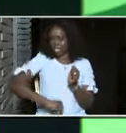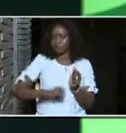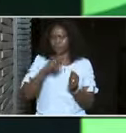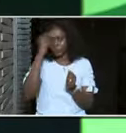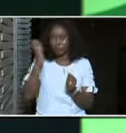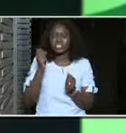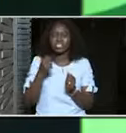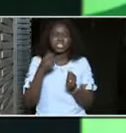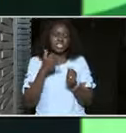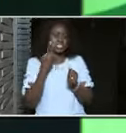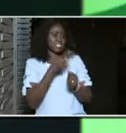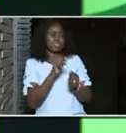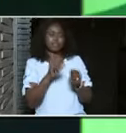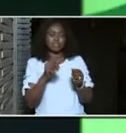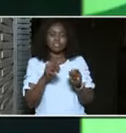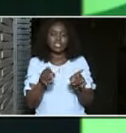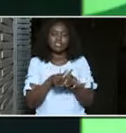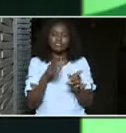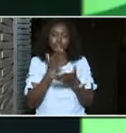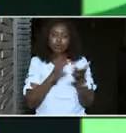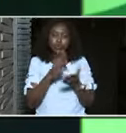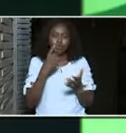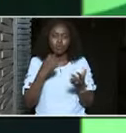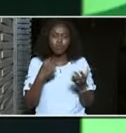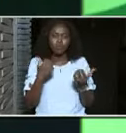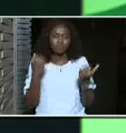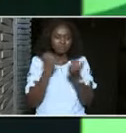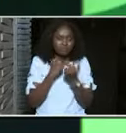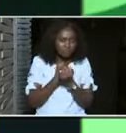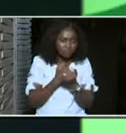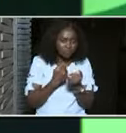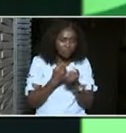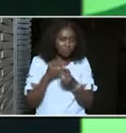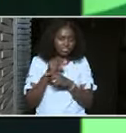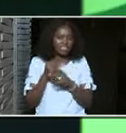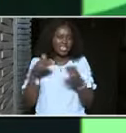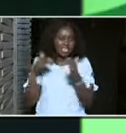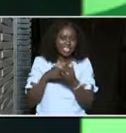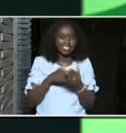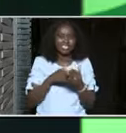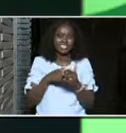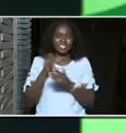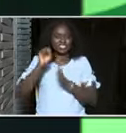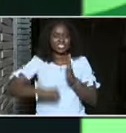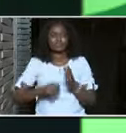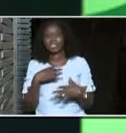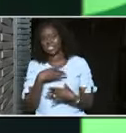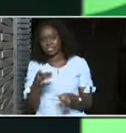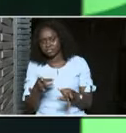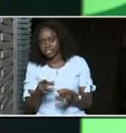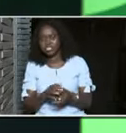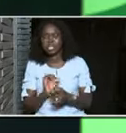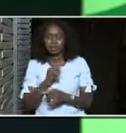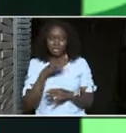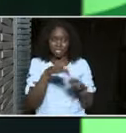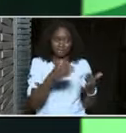who has invested himself in fighting more for northern interests against southern interests. Mm. I'll give you an example of the